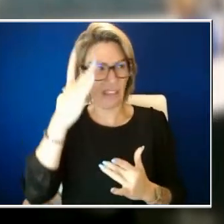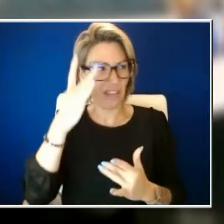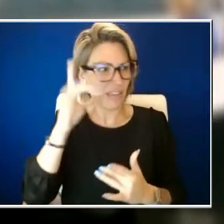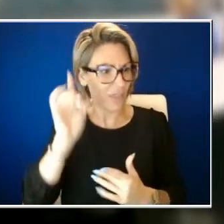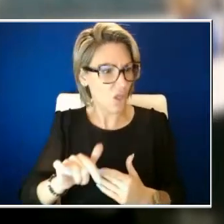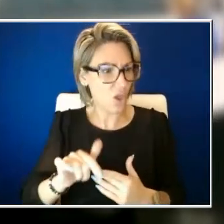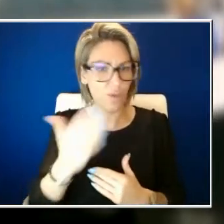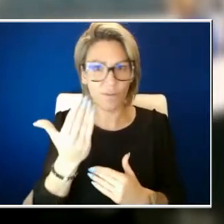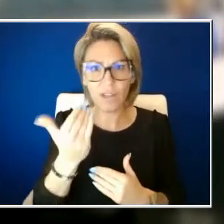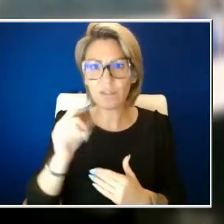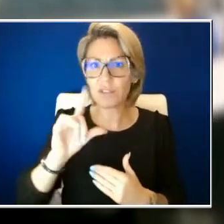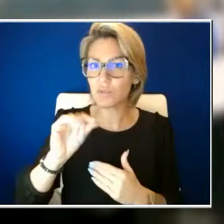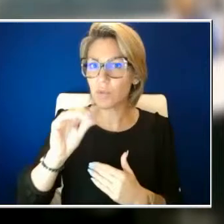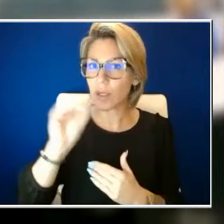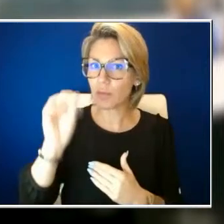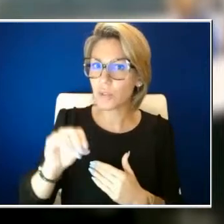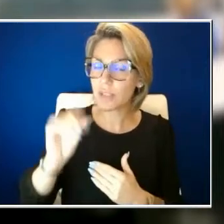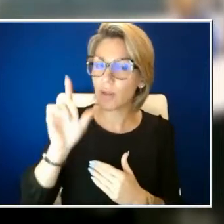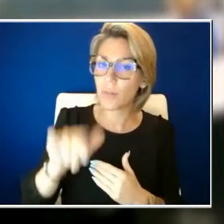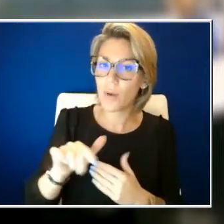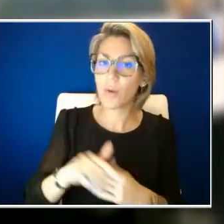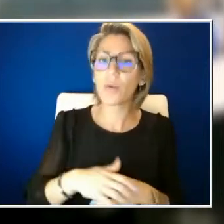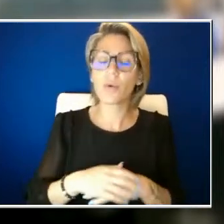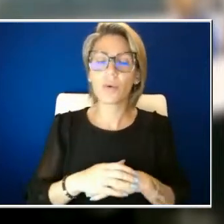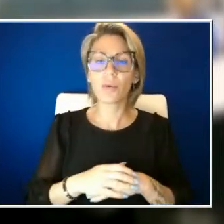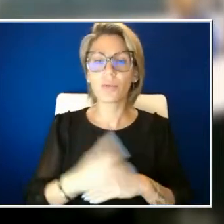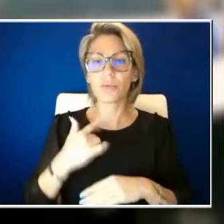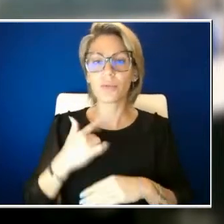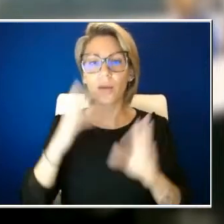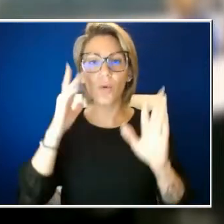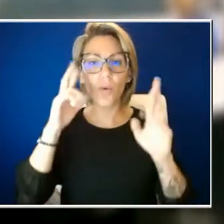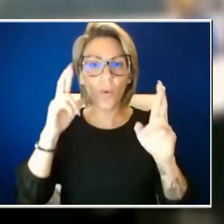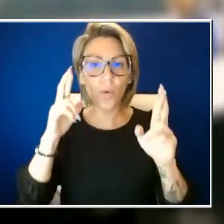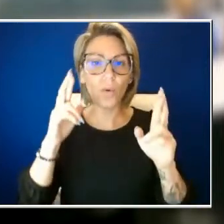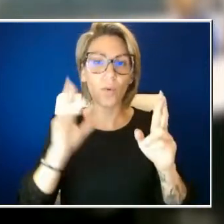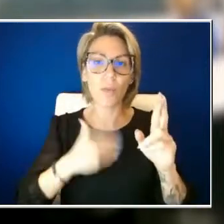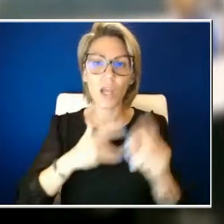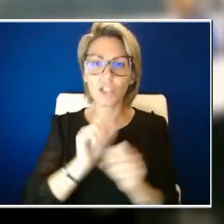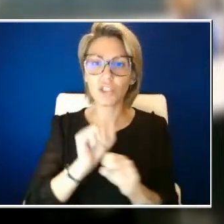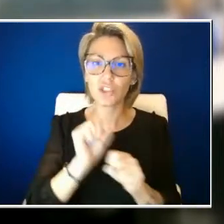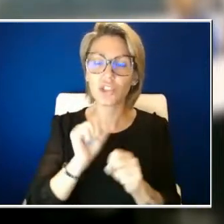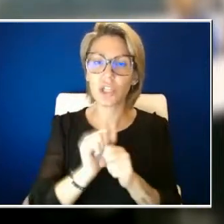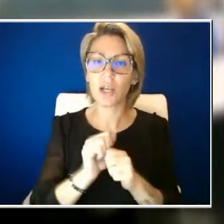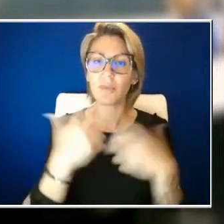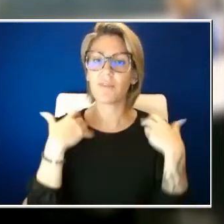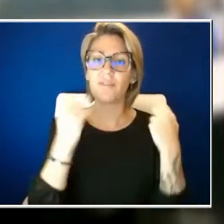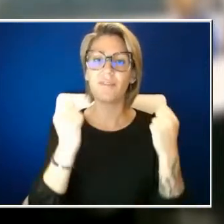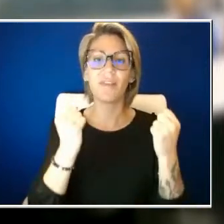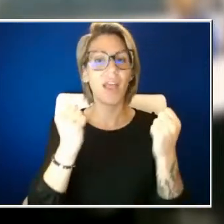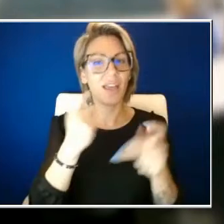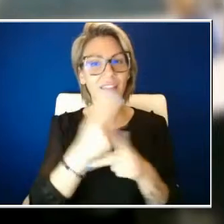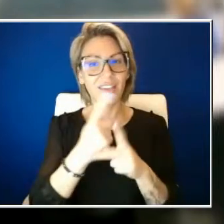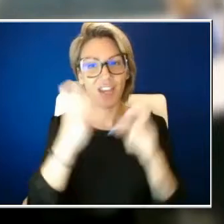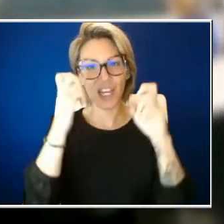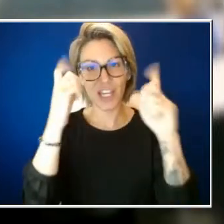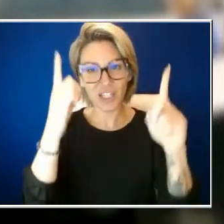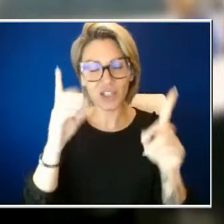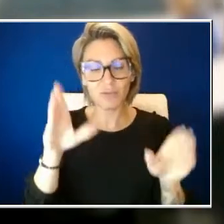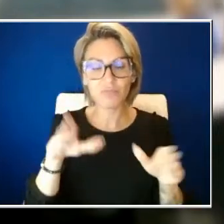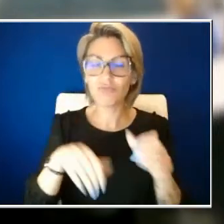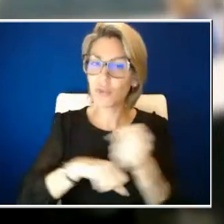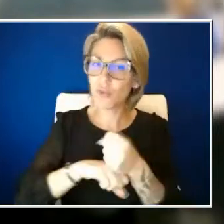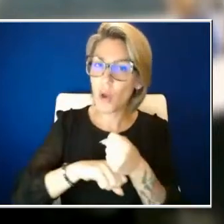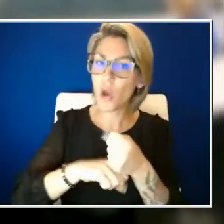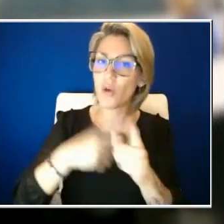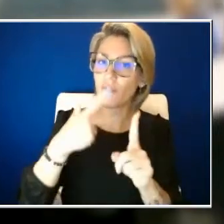20%. It's very, very low. I would hope that we do our job as healthcare educators to promote vaccination and bring the